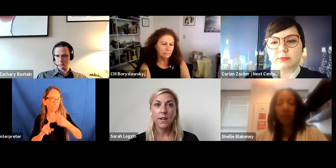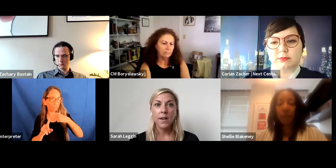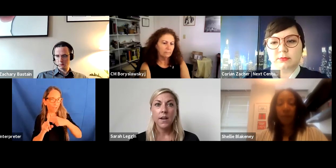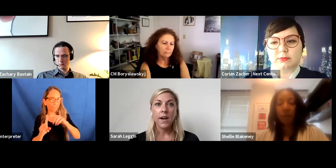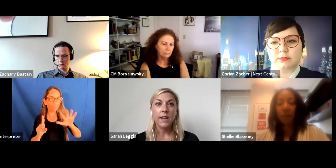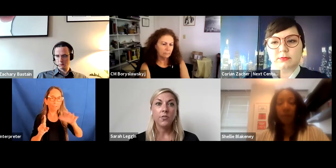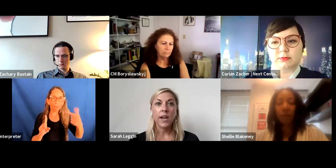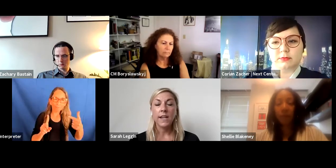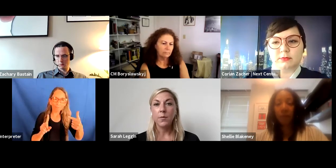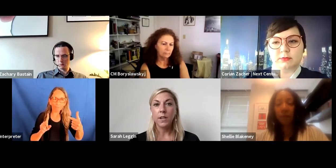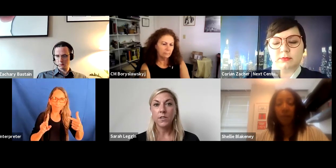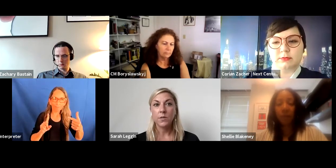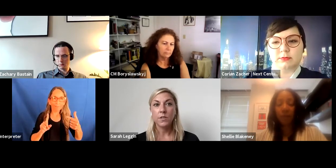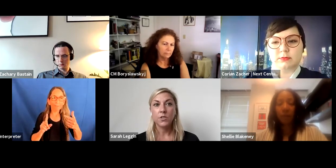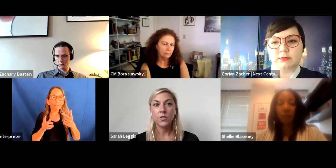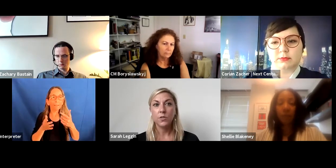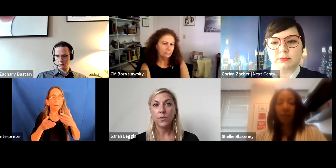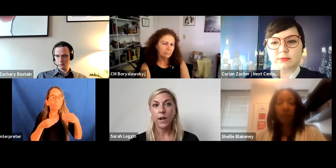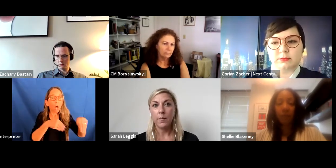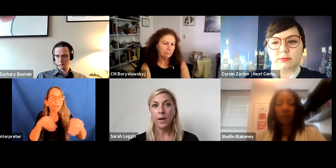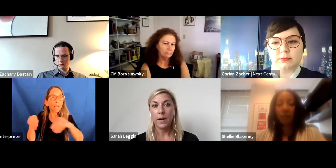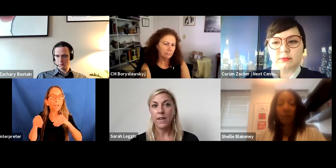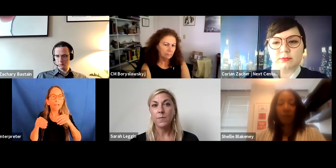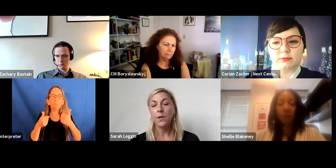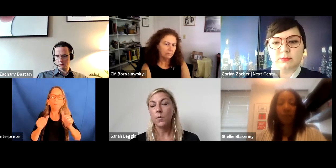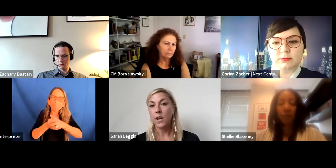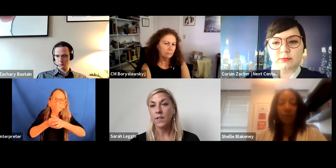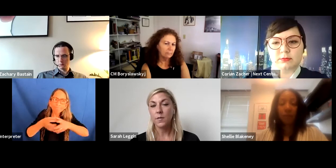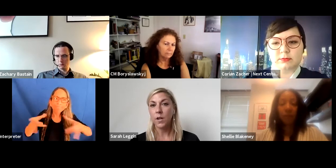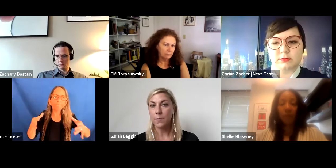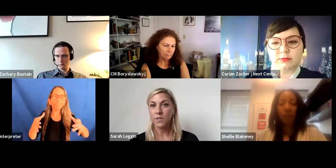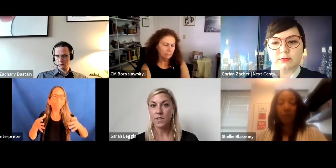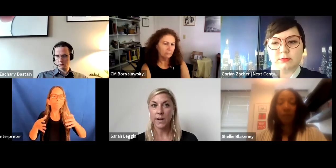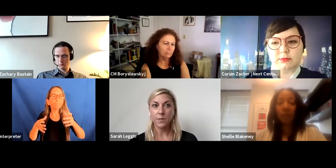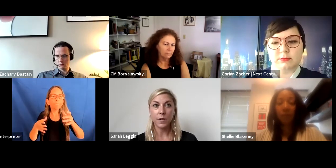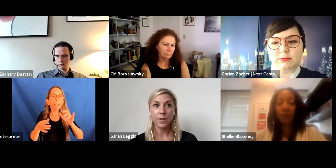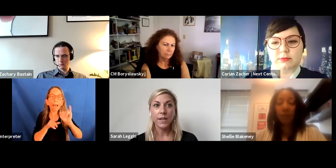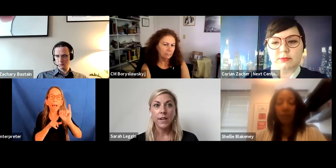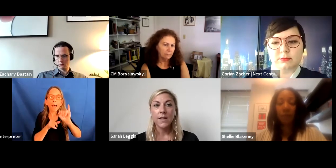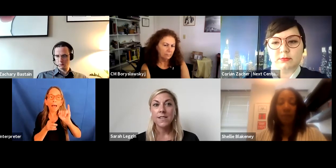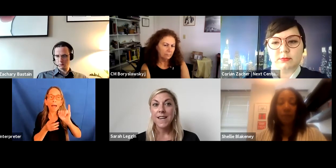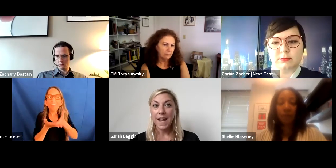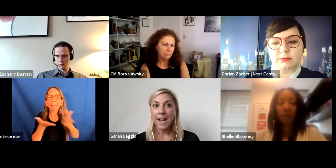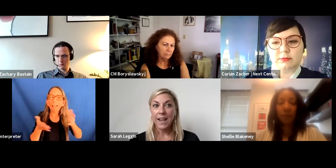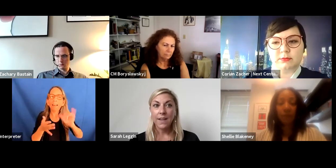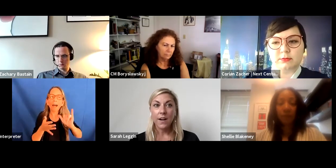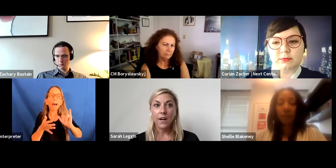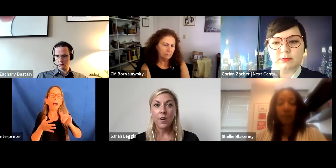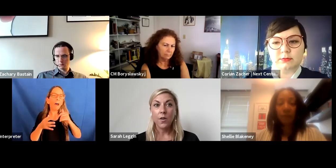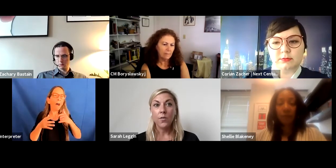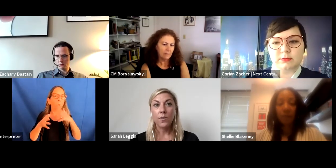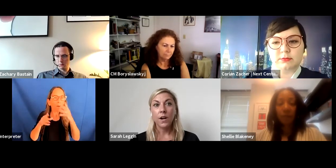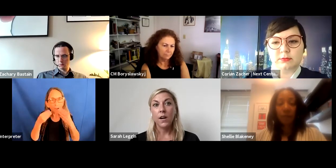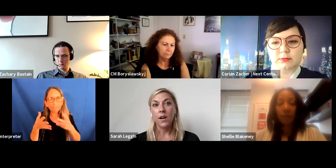there and try and enable consumers to choose from as many accessible options as possible. Today, there